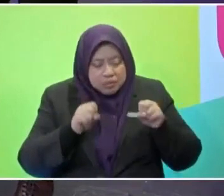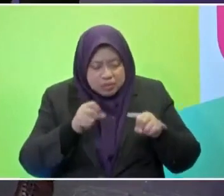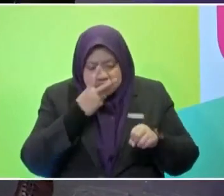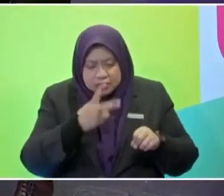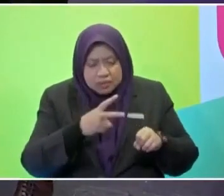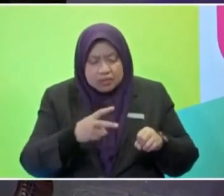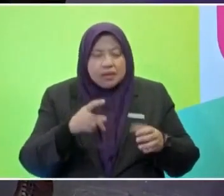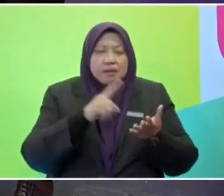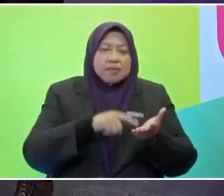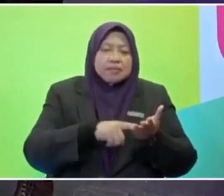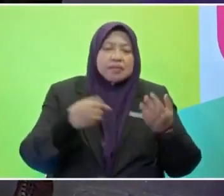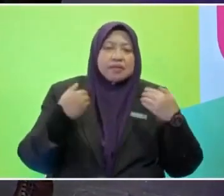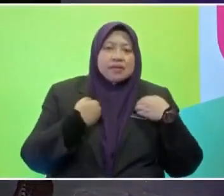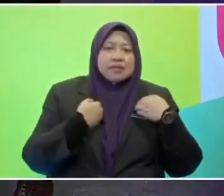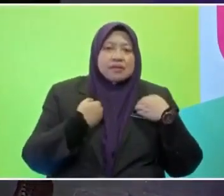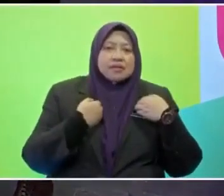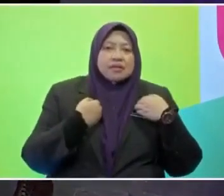of the screen. Okay,